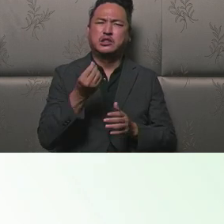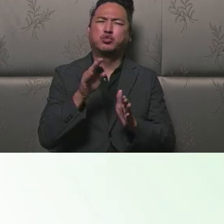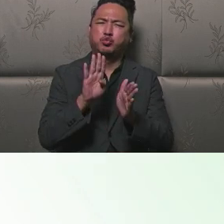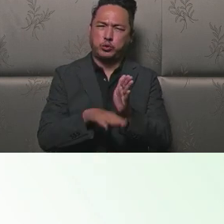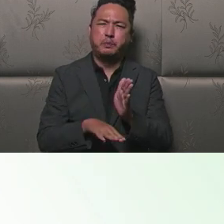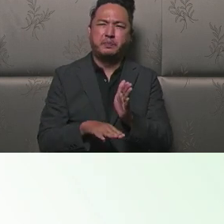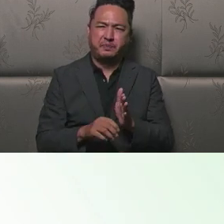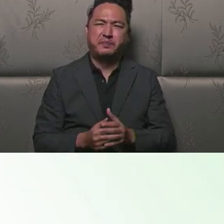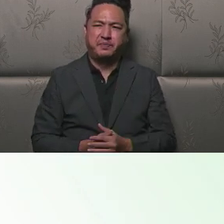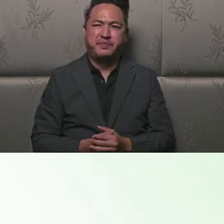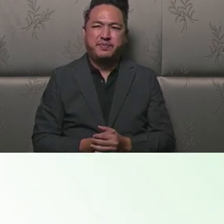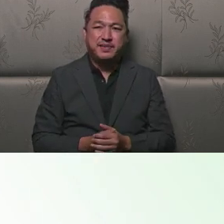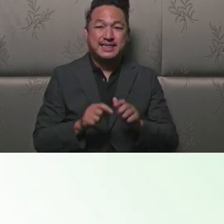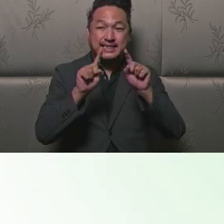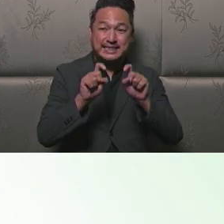about